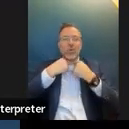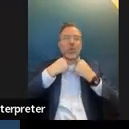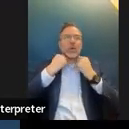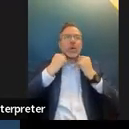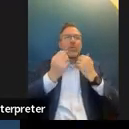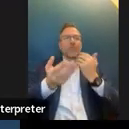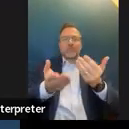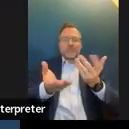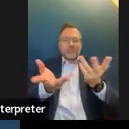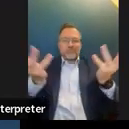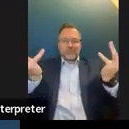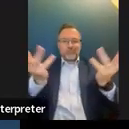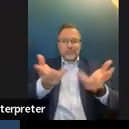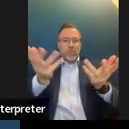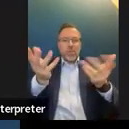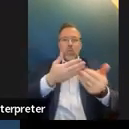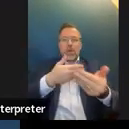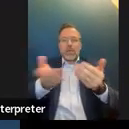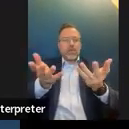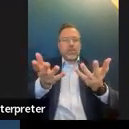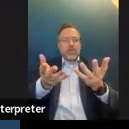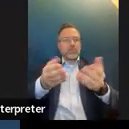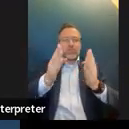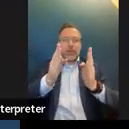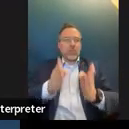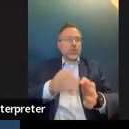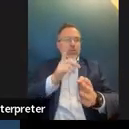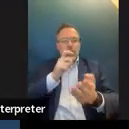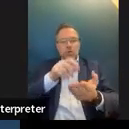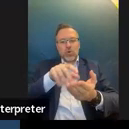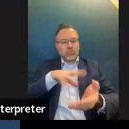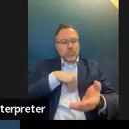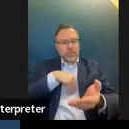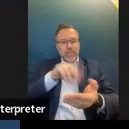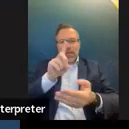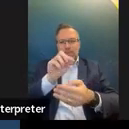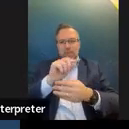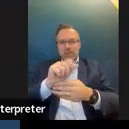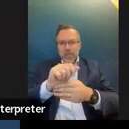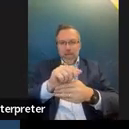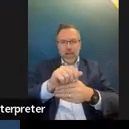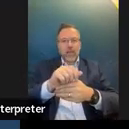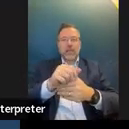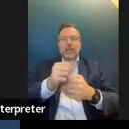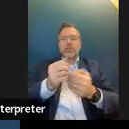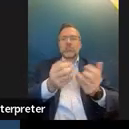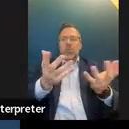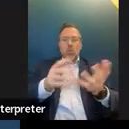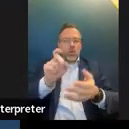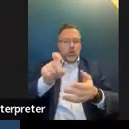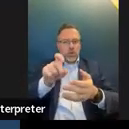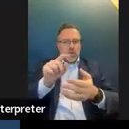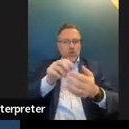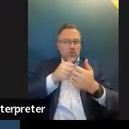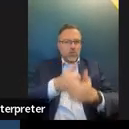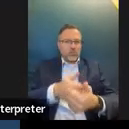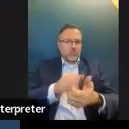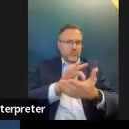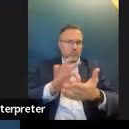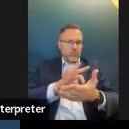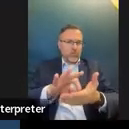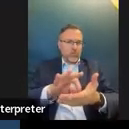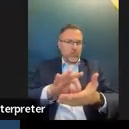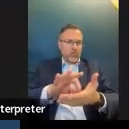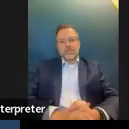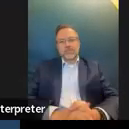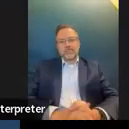to the person taking data and what you need to be tracking. All right, so